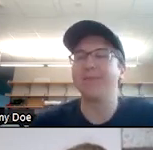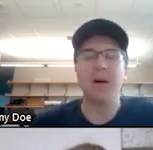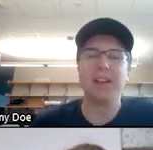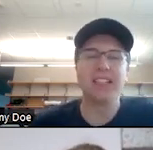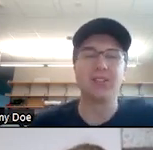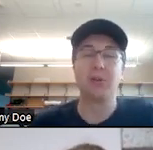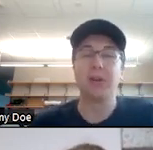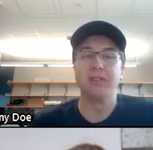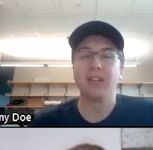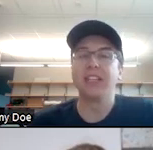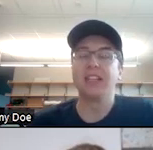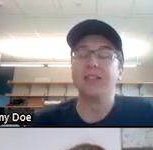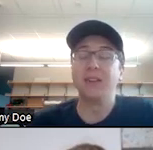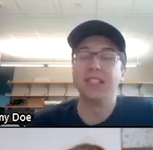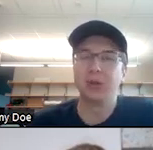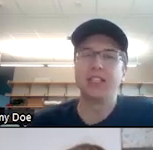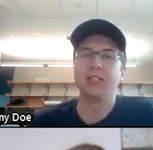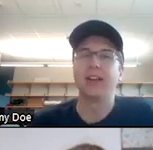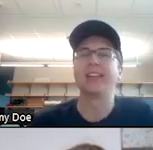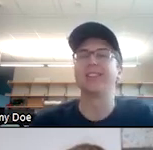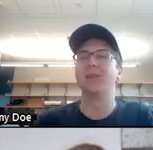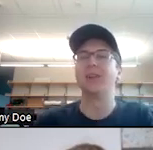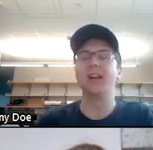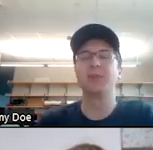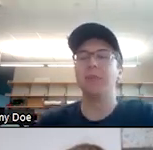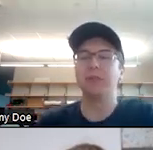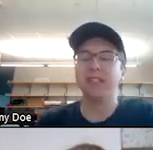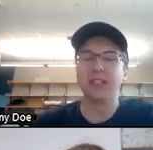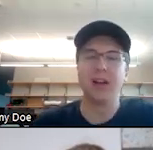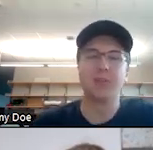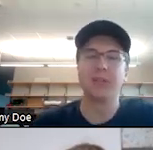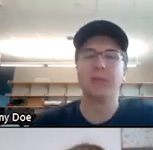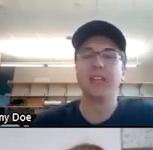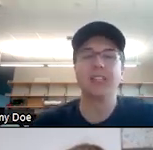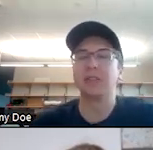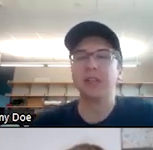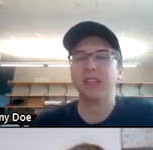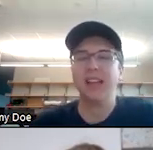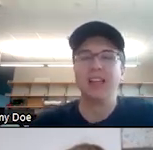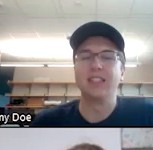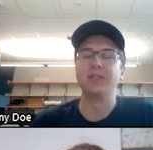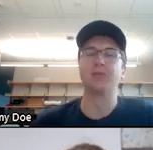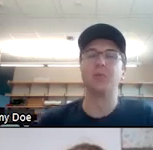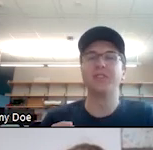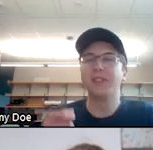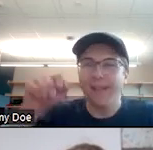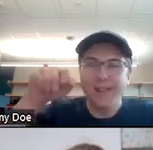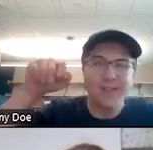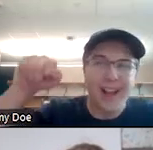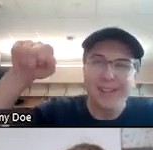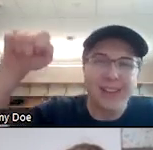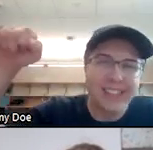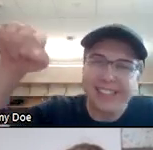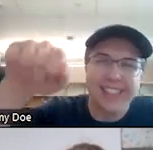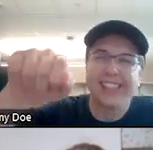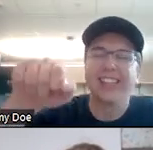but because all of that's still growing and functioning, the function increases, right? And so a lot of them come in with this earwax buildup that they just need me to remove. And so I have this